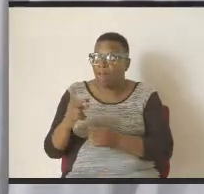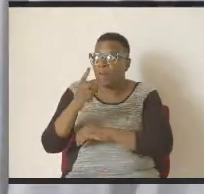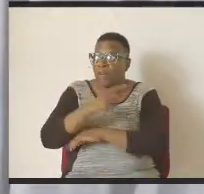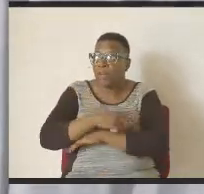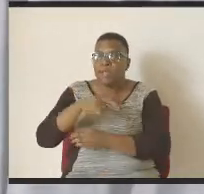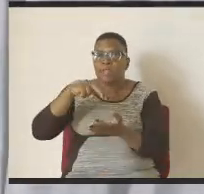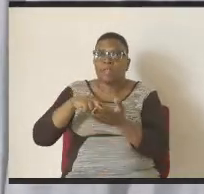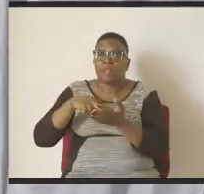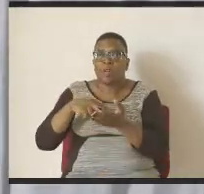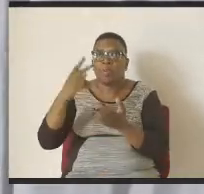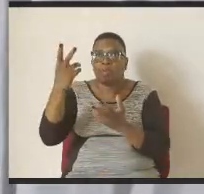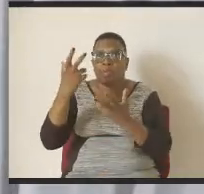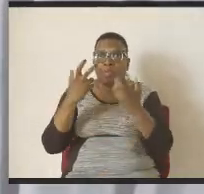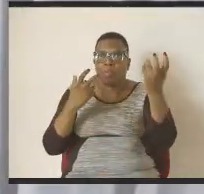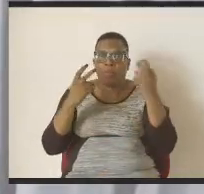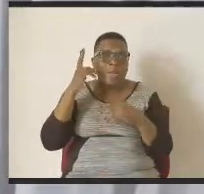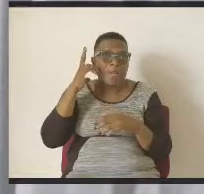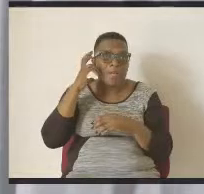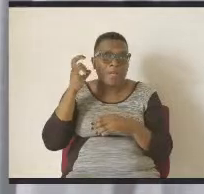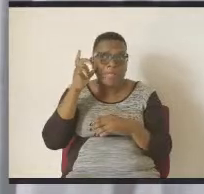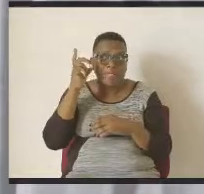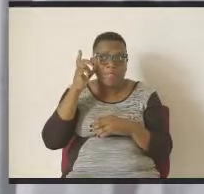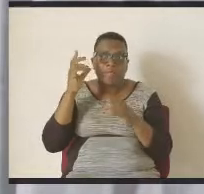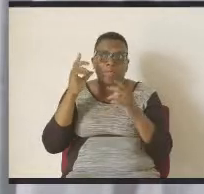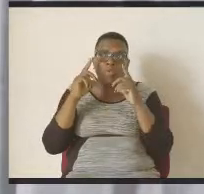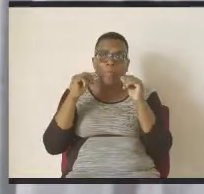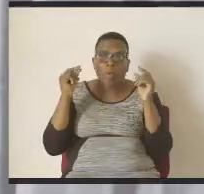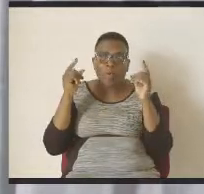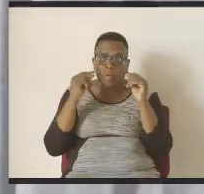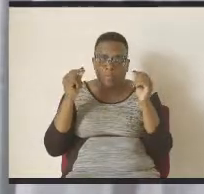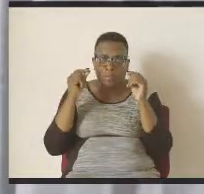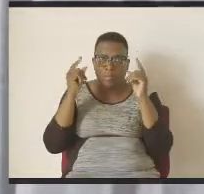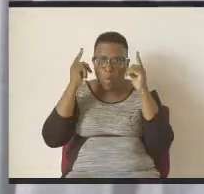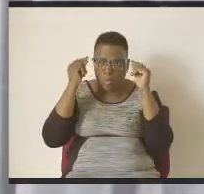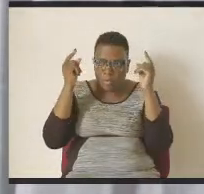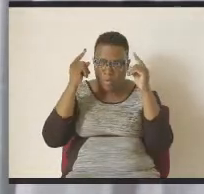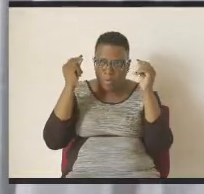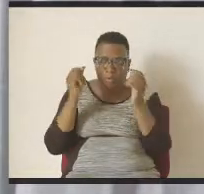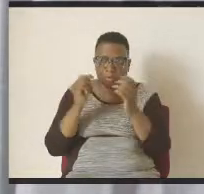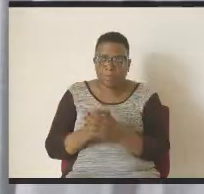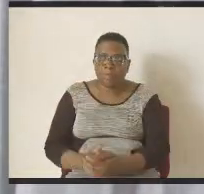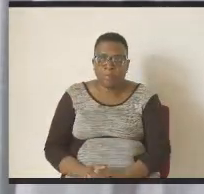it. That is really where we got standing up for the word of God, the reading.